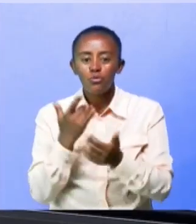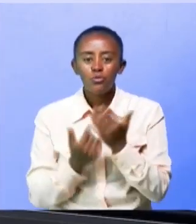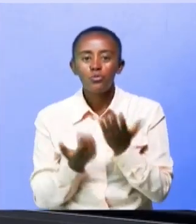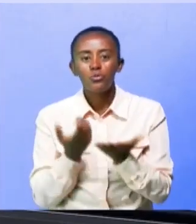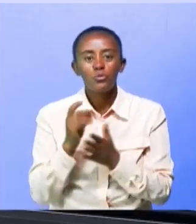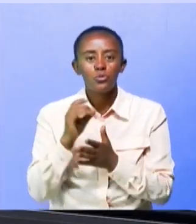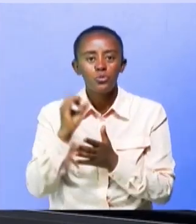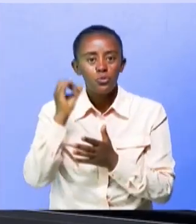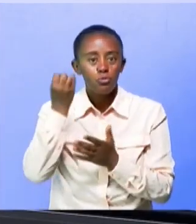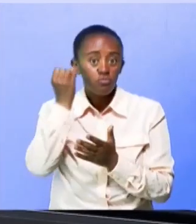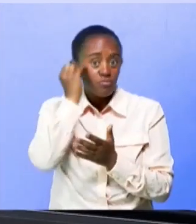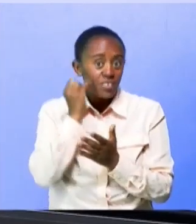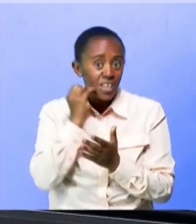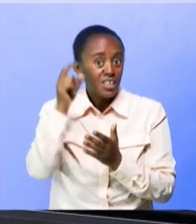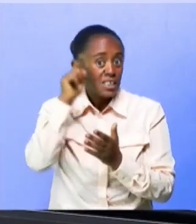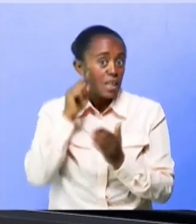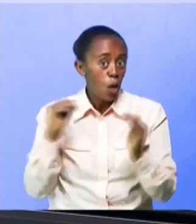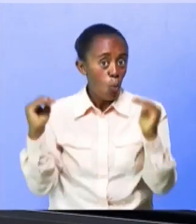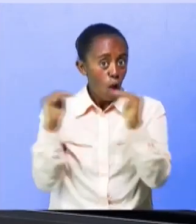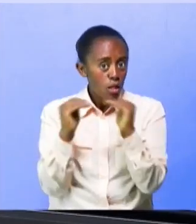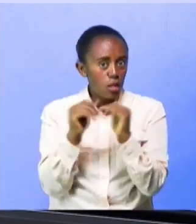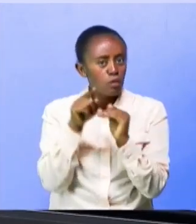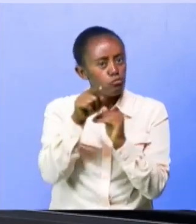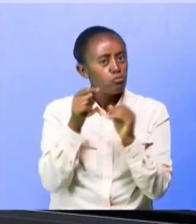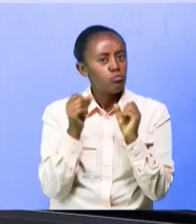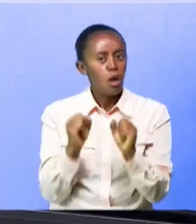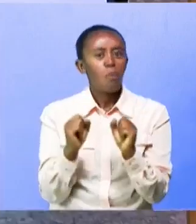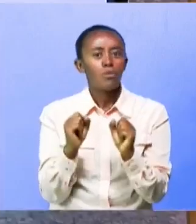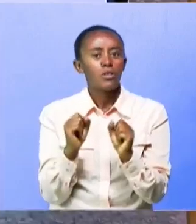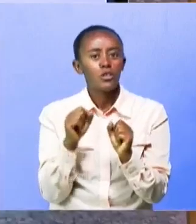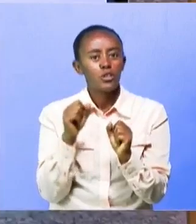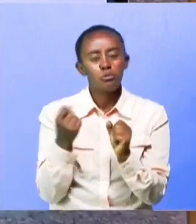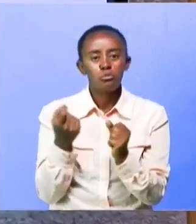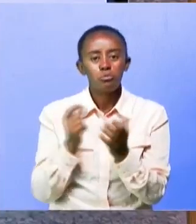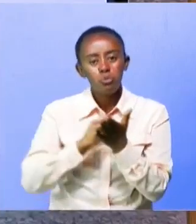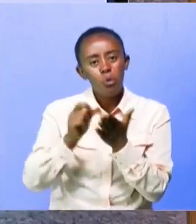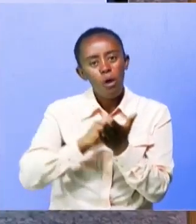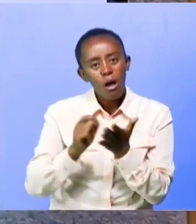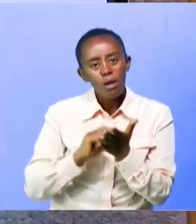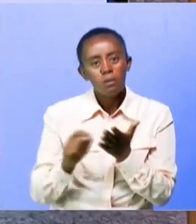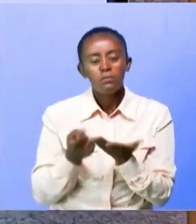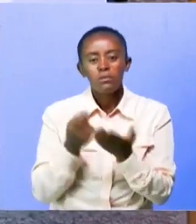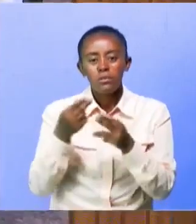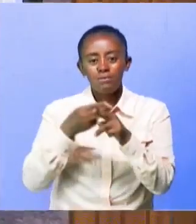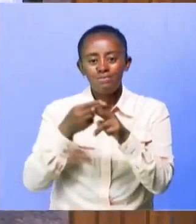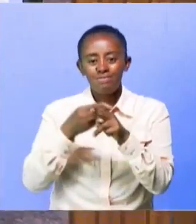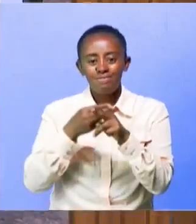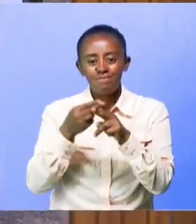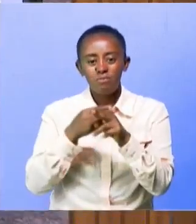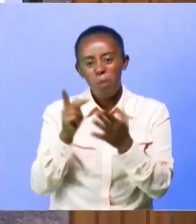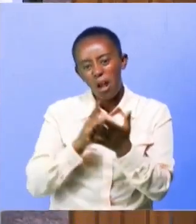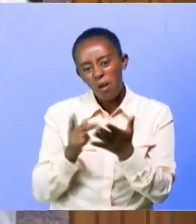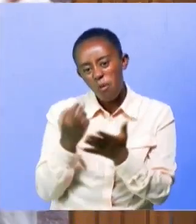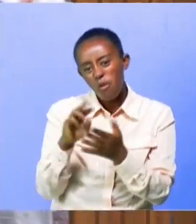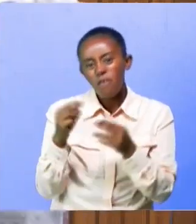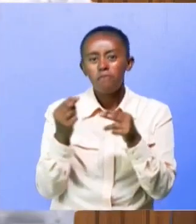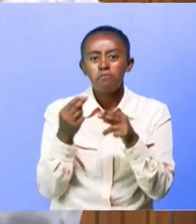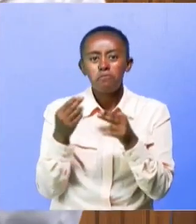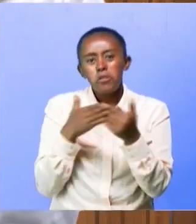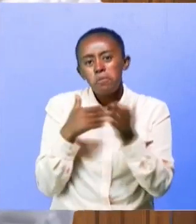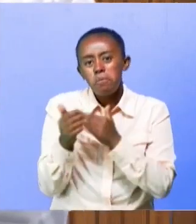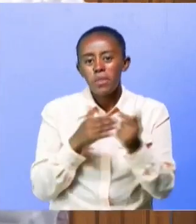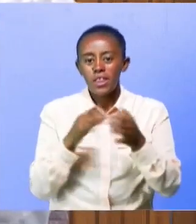gender equality. Even you are able to write a very short paragraph or maybe a very simple